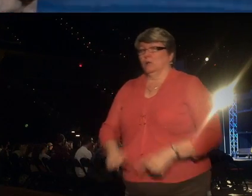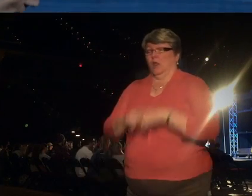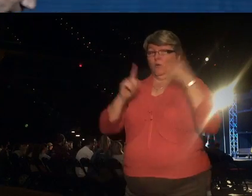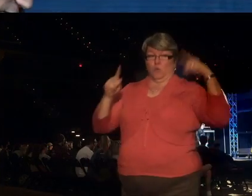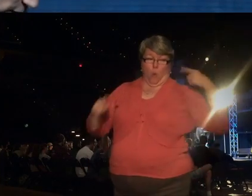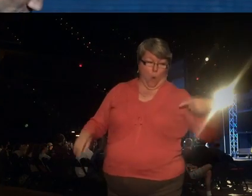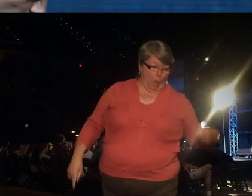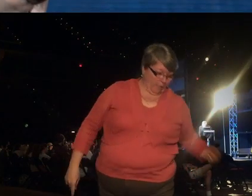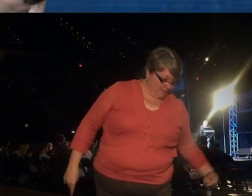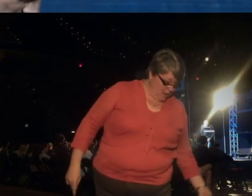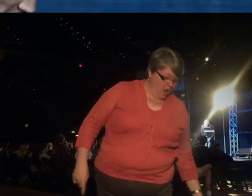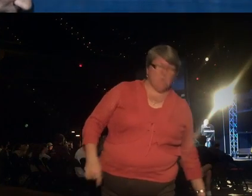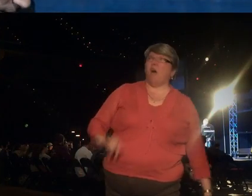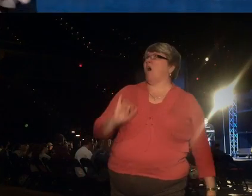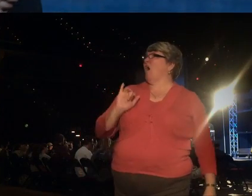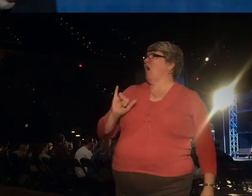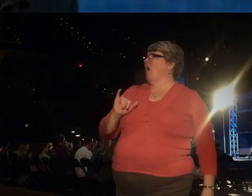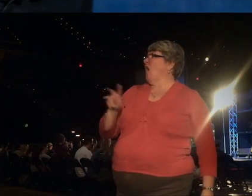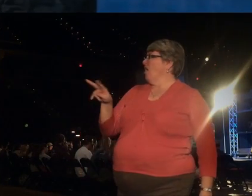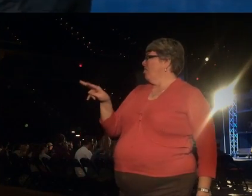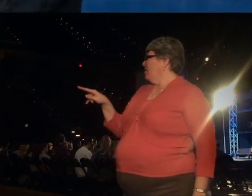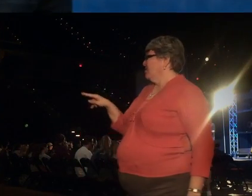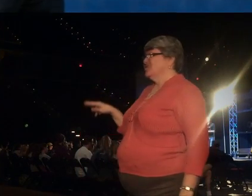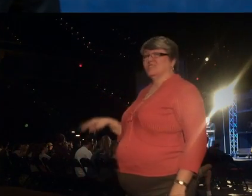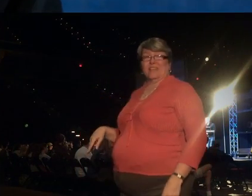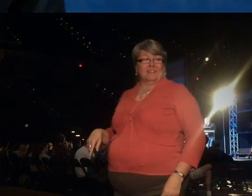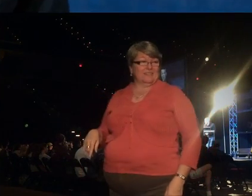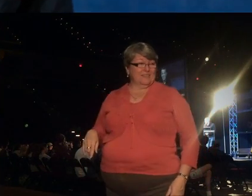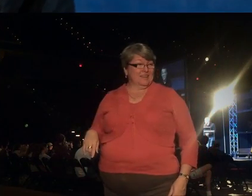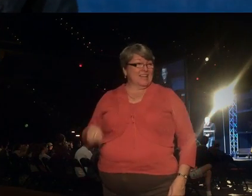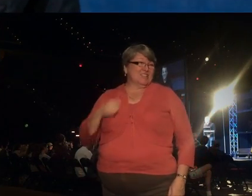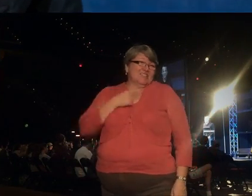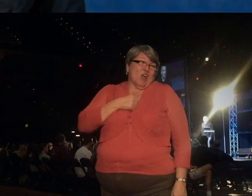And I remember I looked back at her and she went, sorry. And I was like,